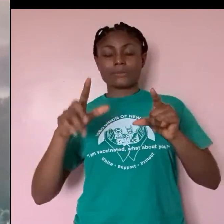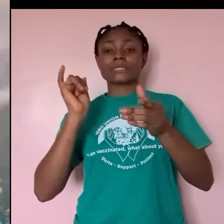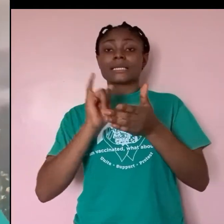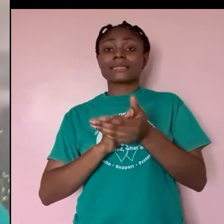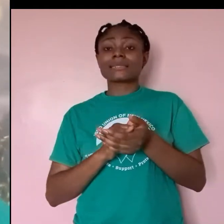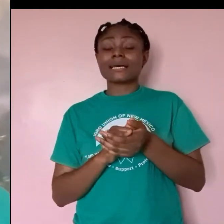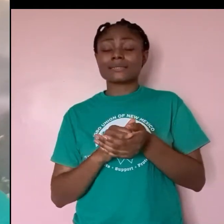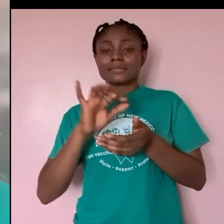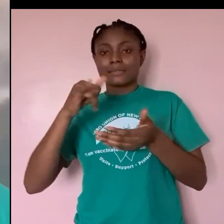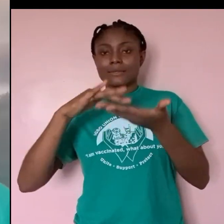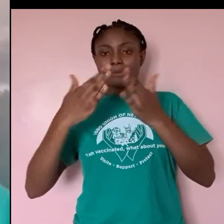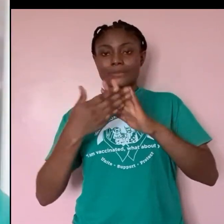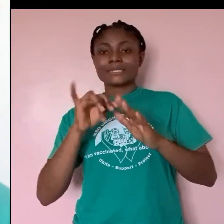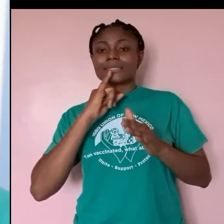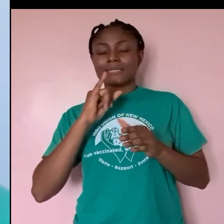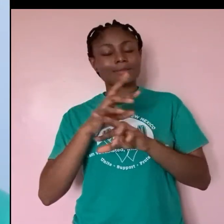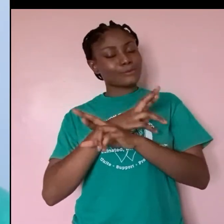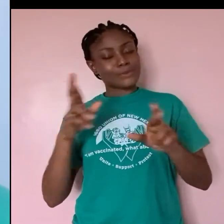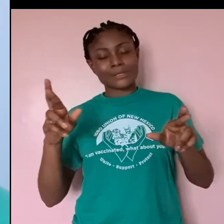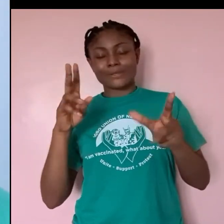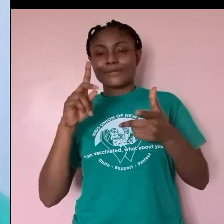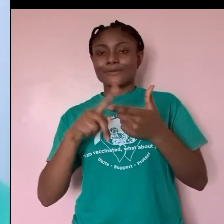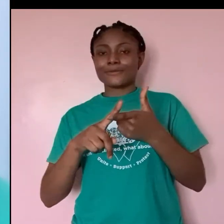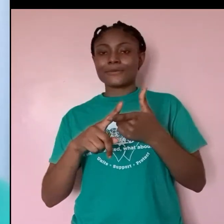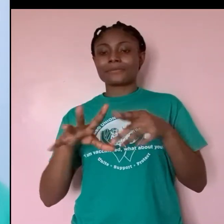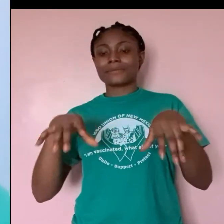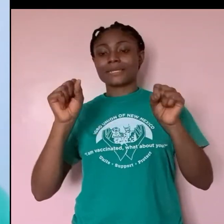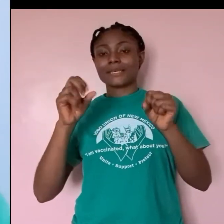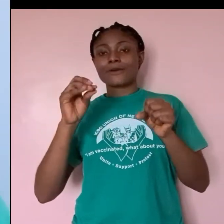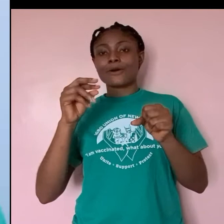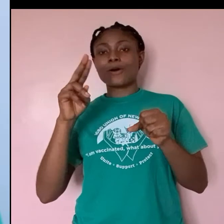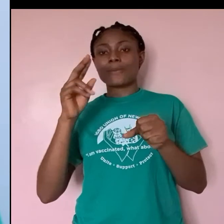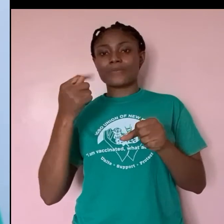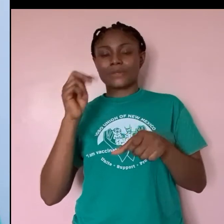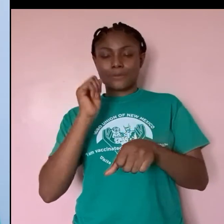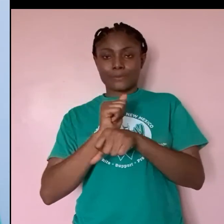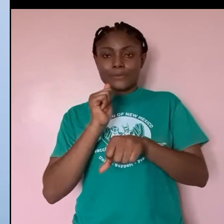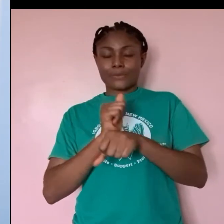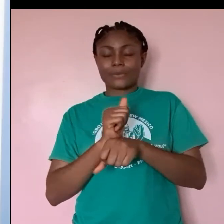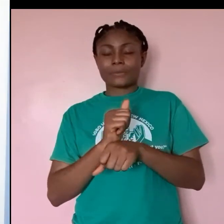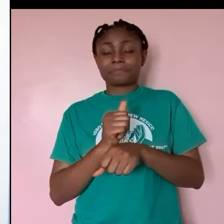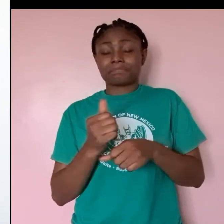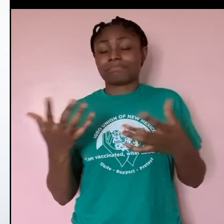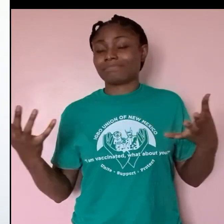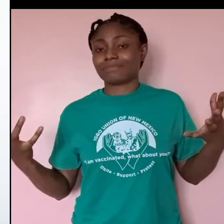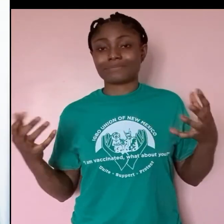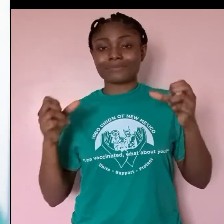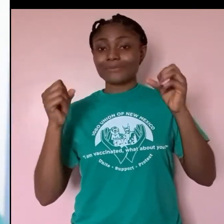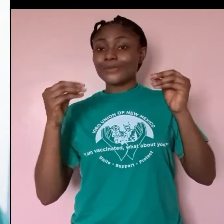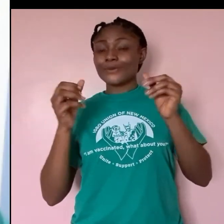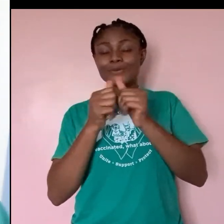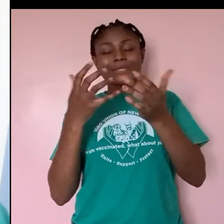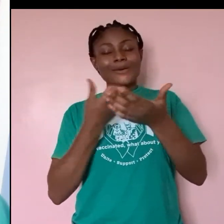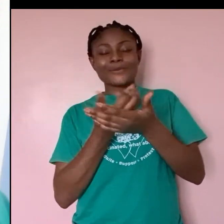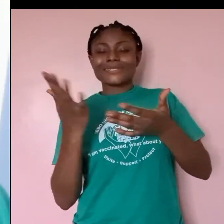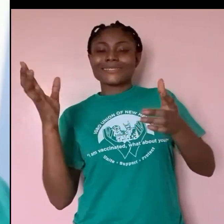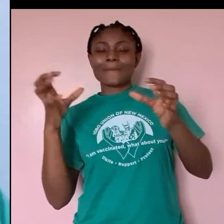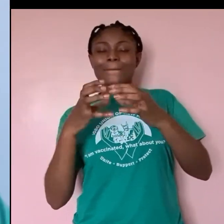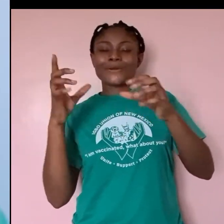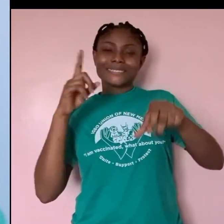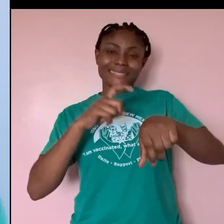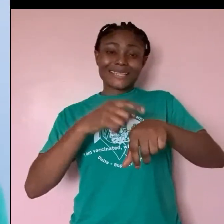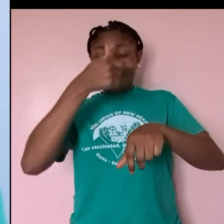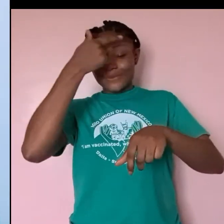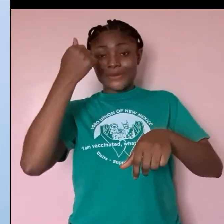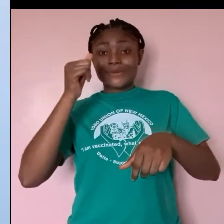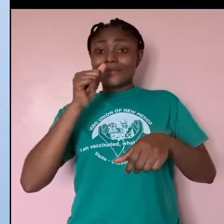that their community is ready to, you know, take up the work. So without wasting much time, because